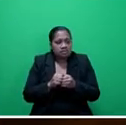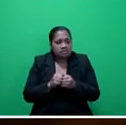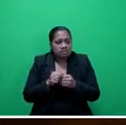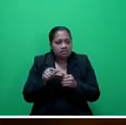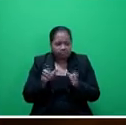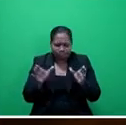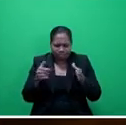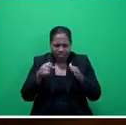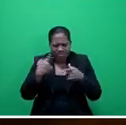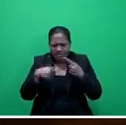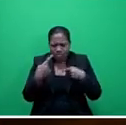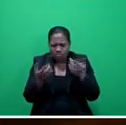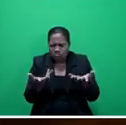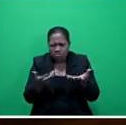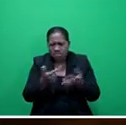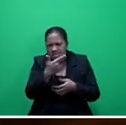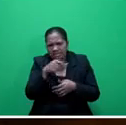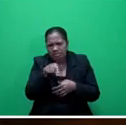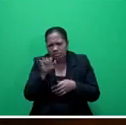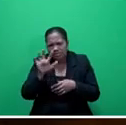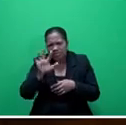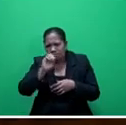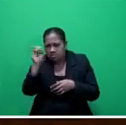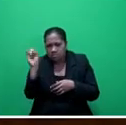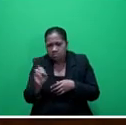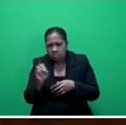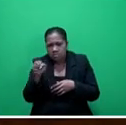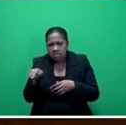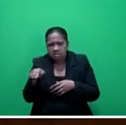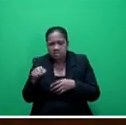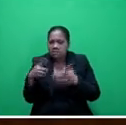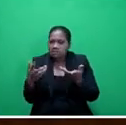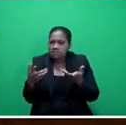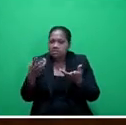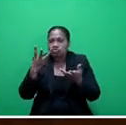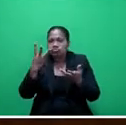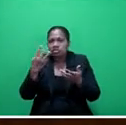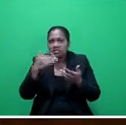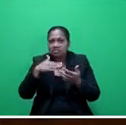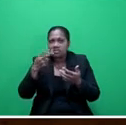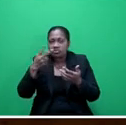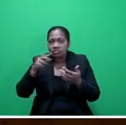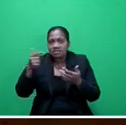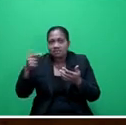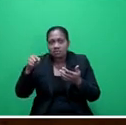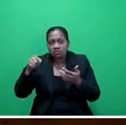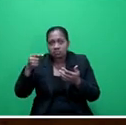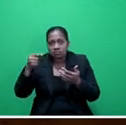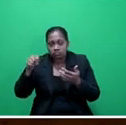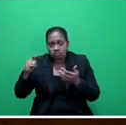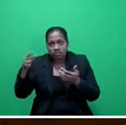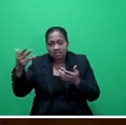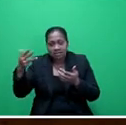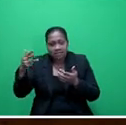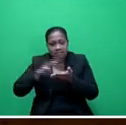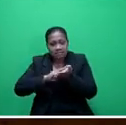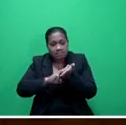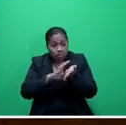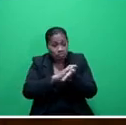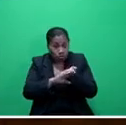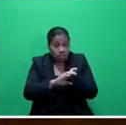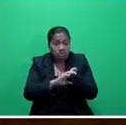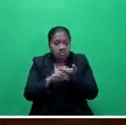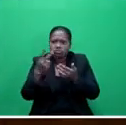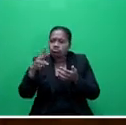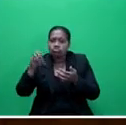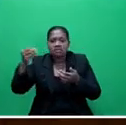about 7.5% to $347.9 million in 2018, supported by growth in